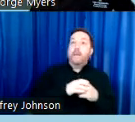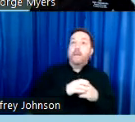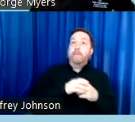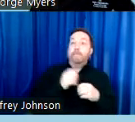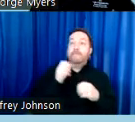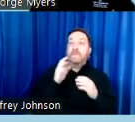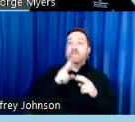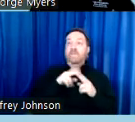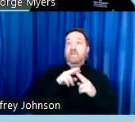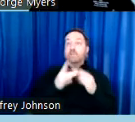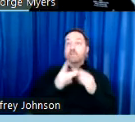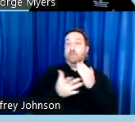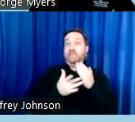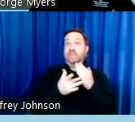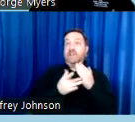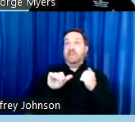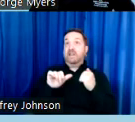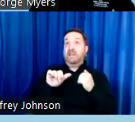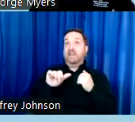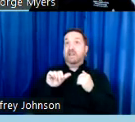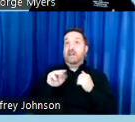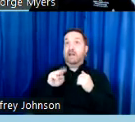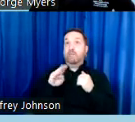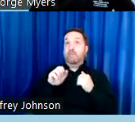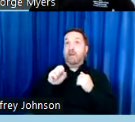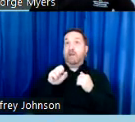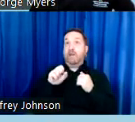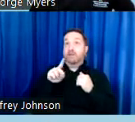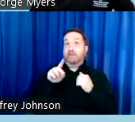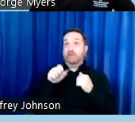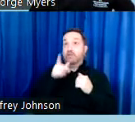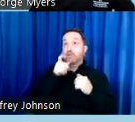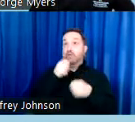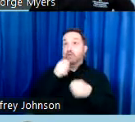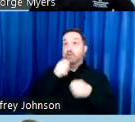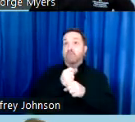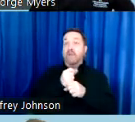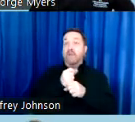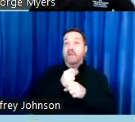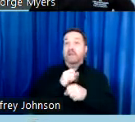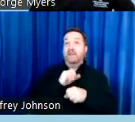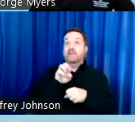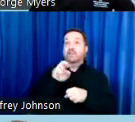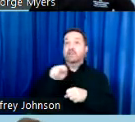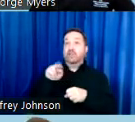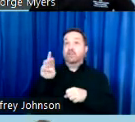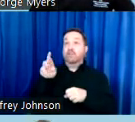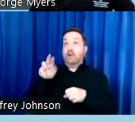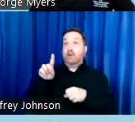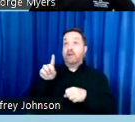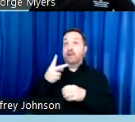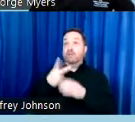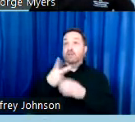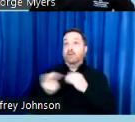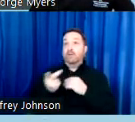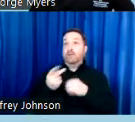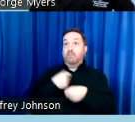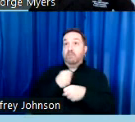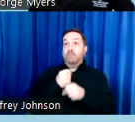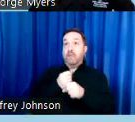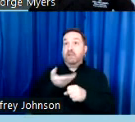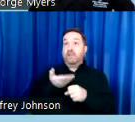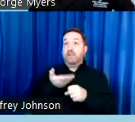ambassadors who have made, Jen and Brad both, who have made devices that they